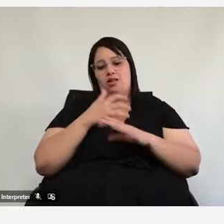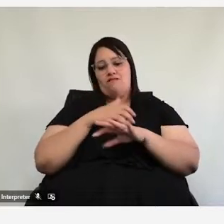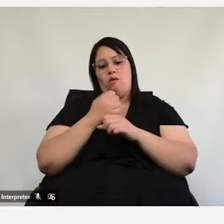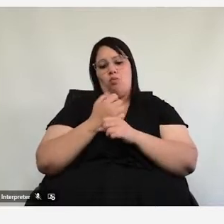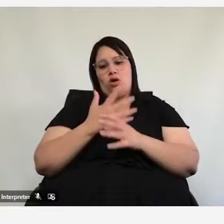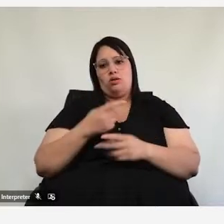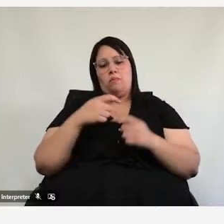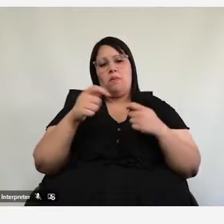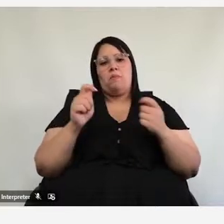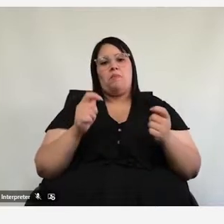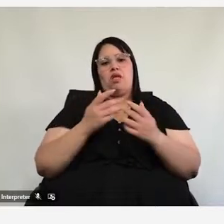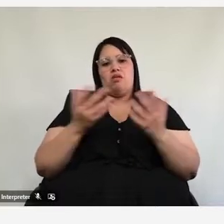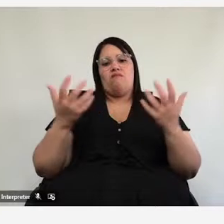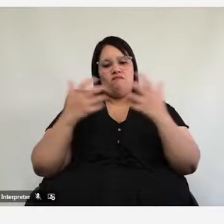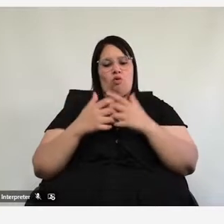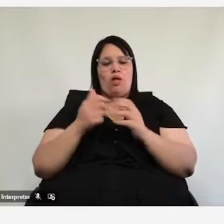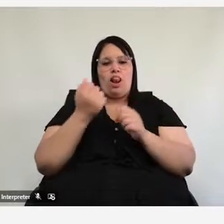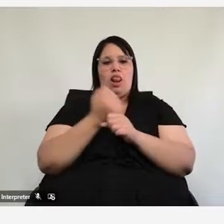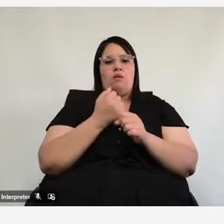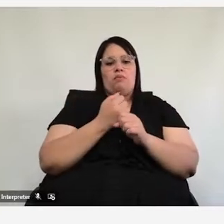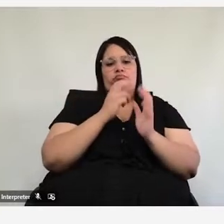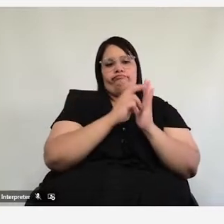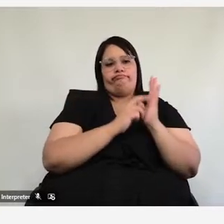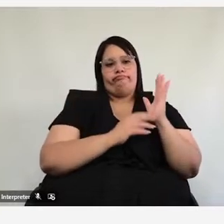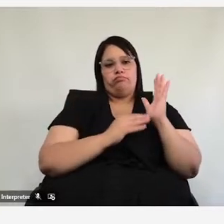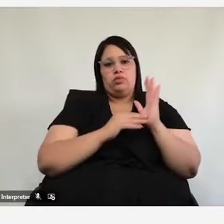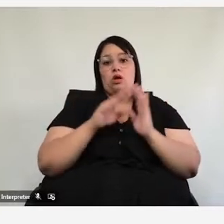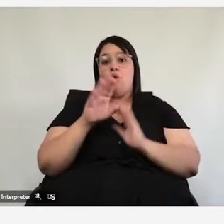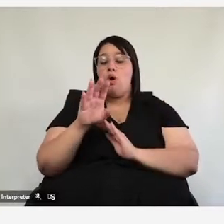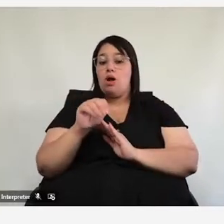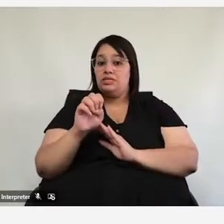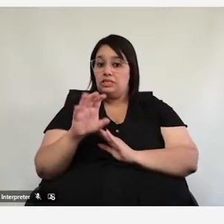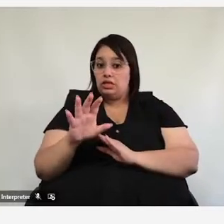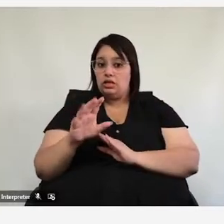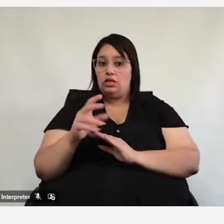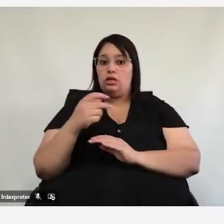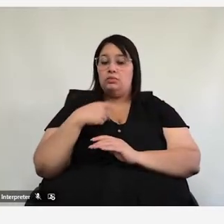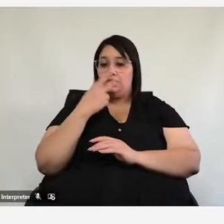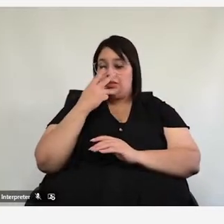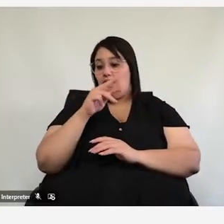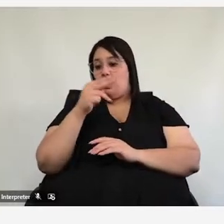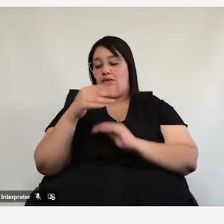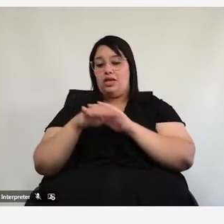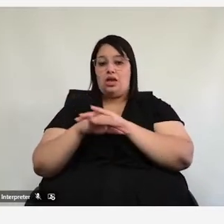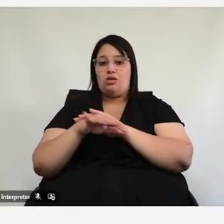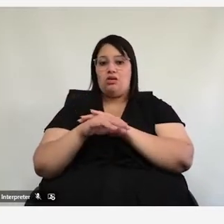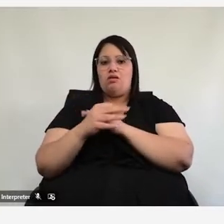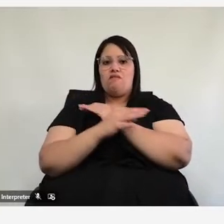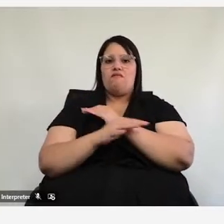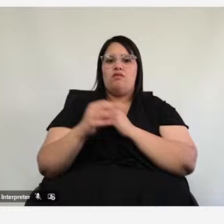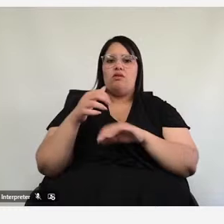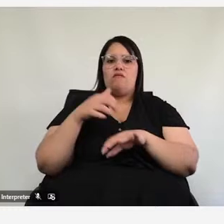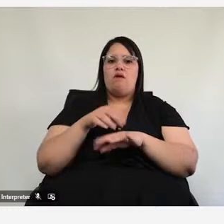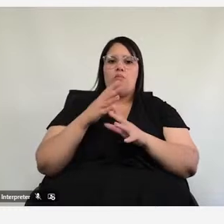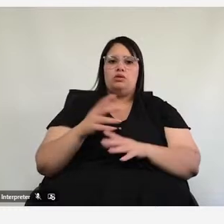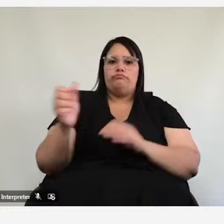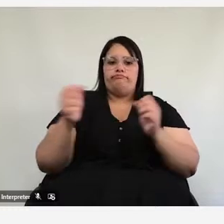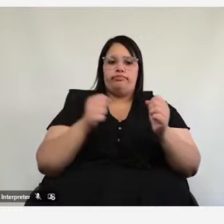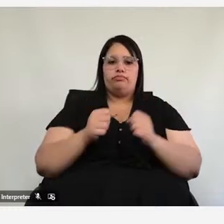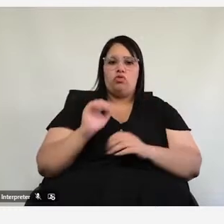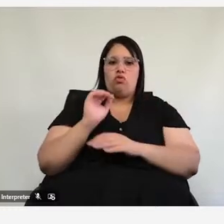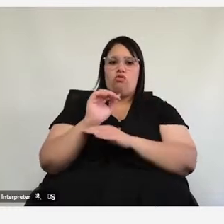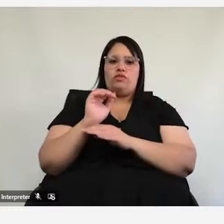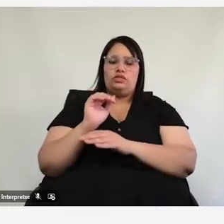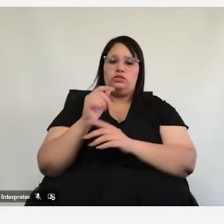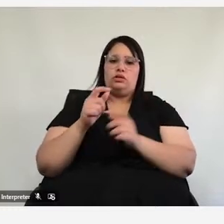paid according to the labor directives. Oh, MEC, I see in other areas farmers that employ foreign nationals are getting arrested.